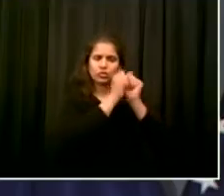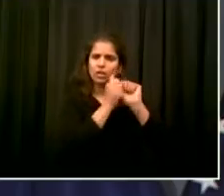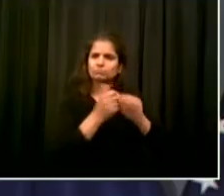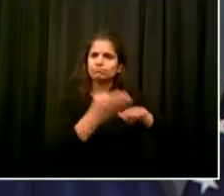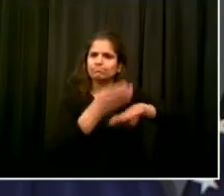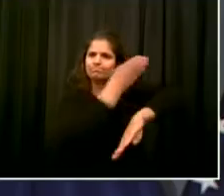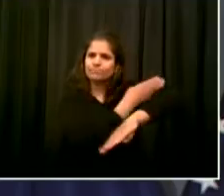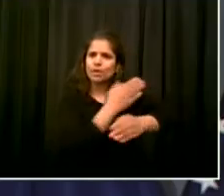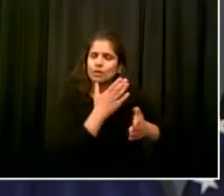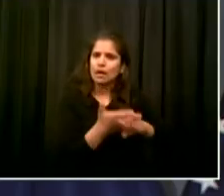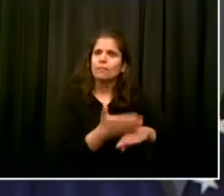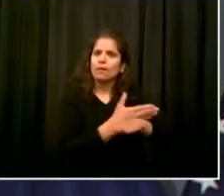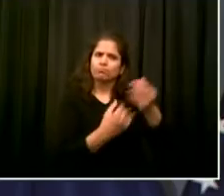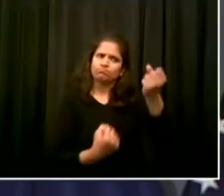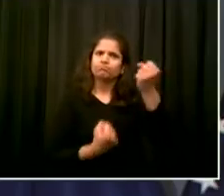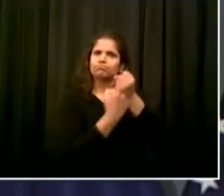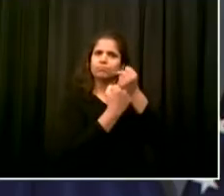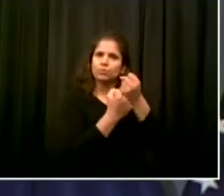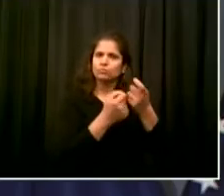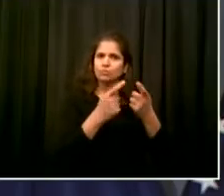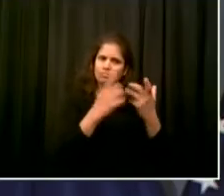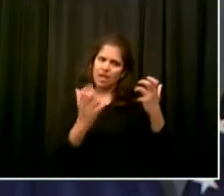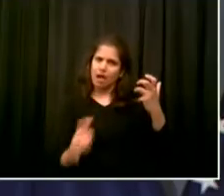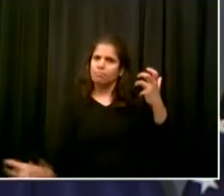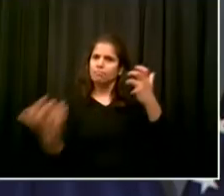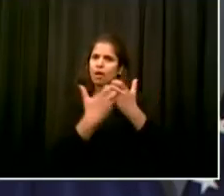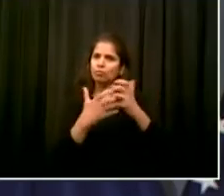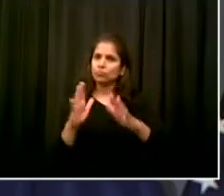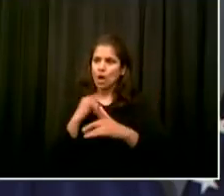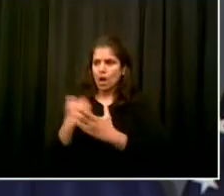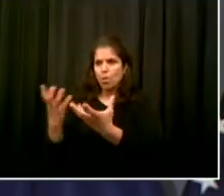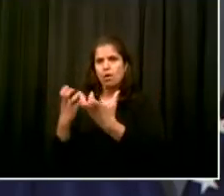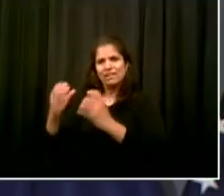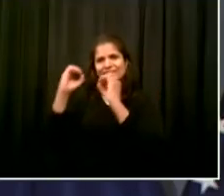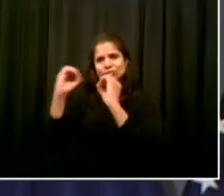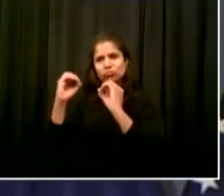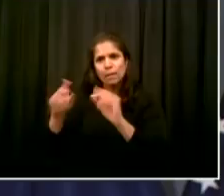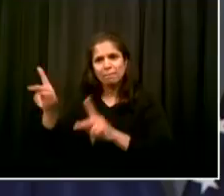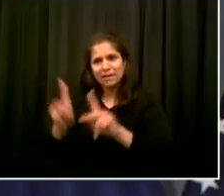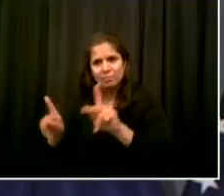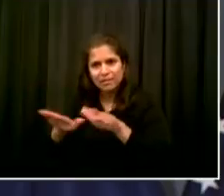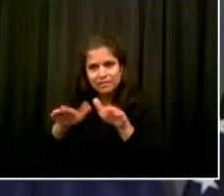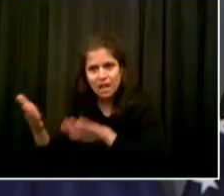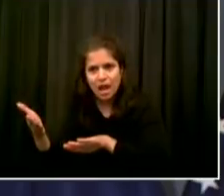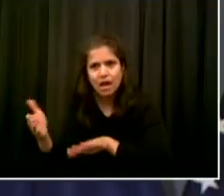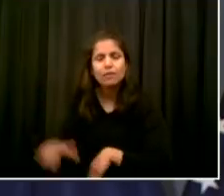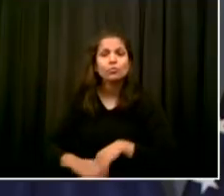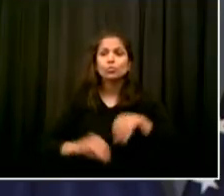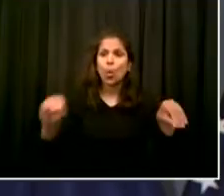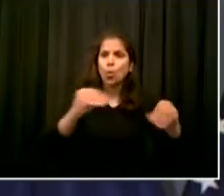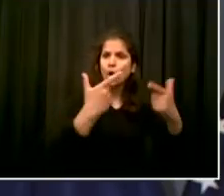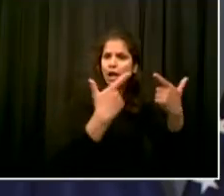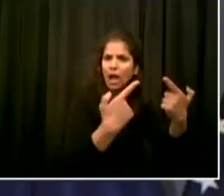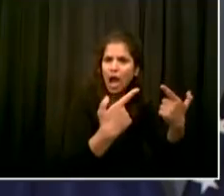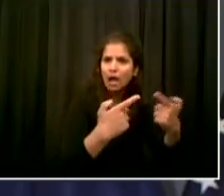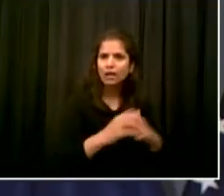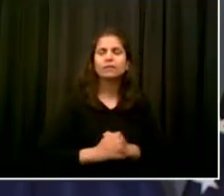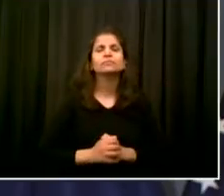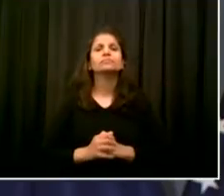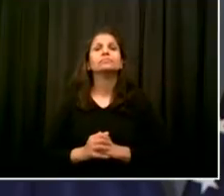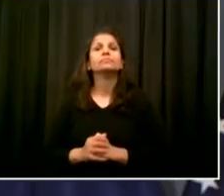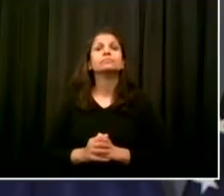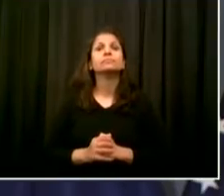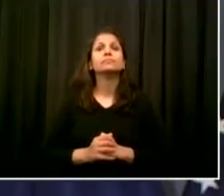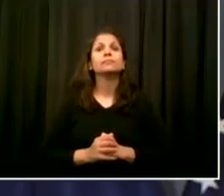making the Office to Prevent Gun Violence a permanent office in the city of New York. So just like the Office of the